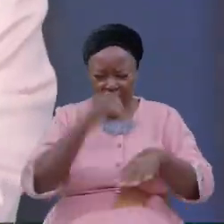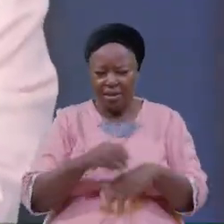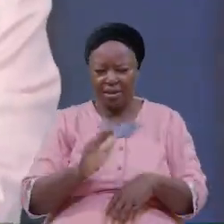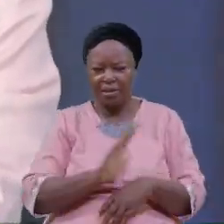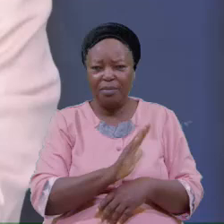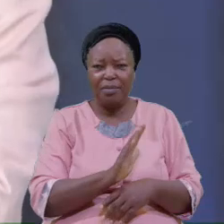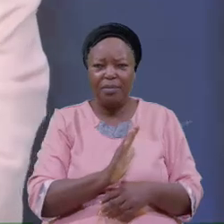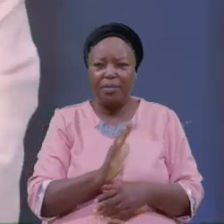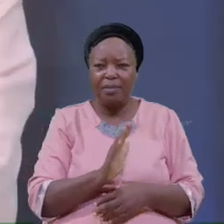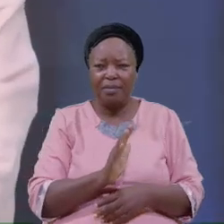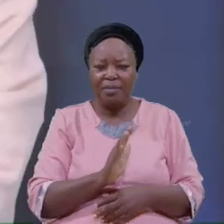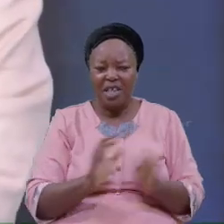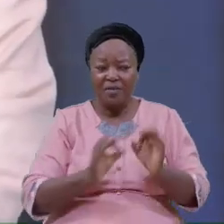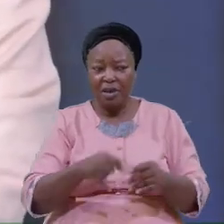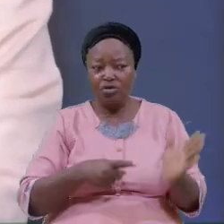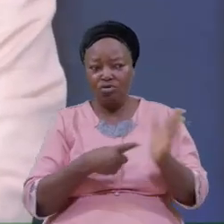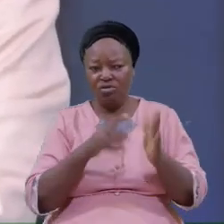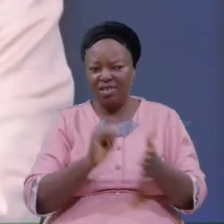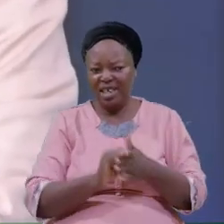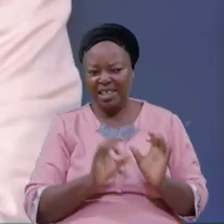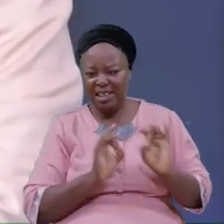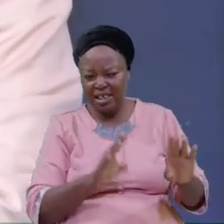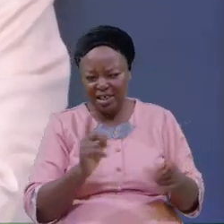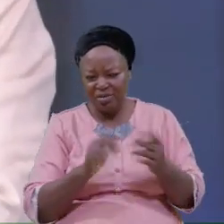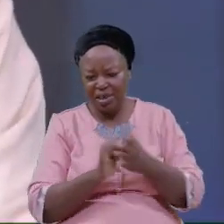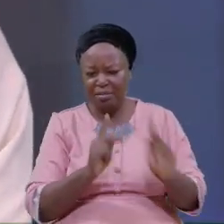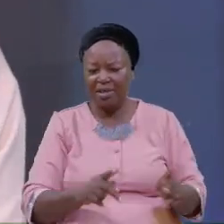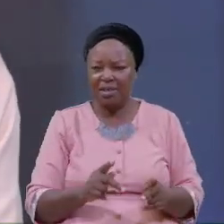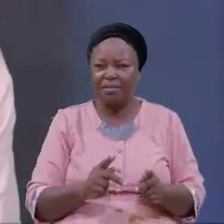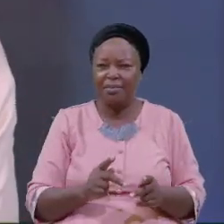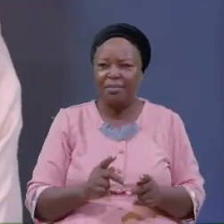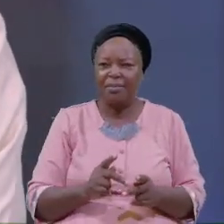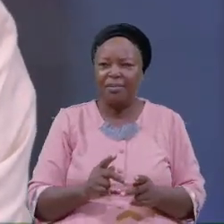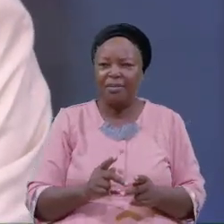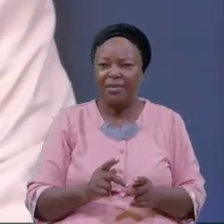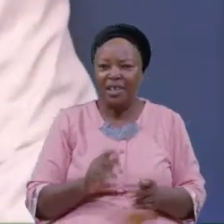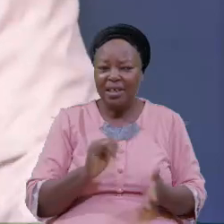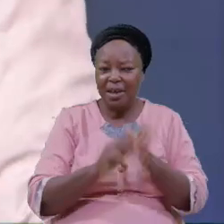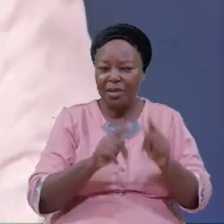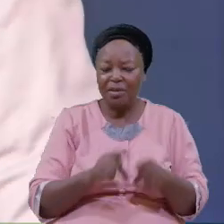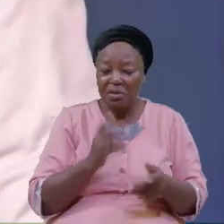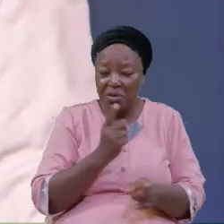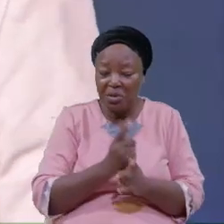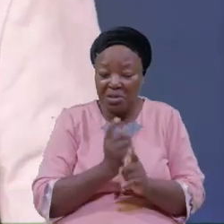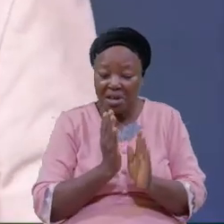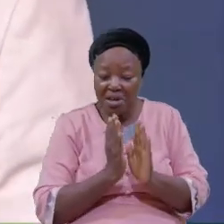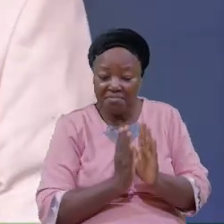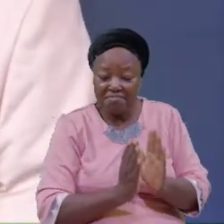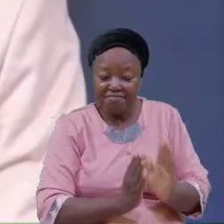if I show animosity to him, he will bend and give me what I